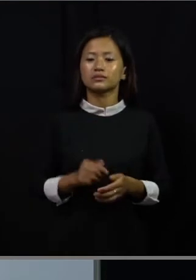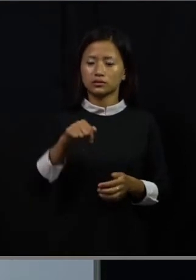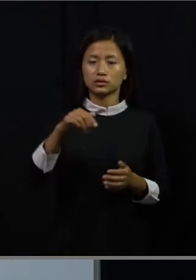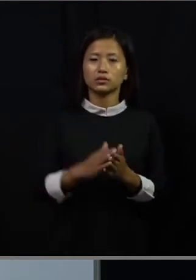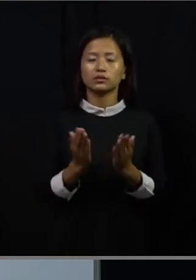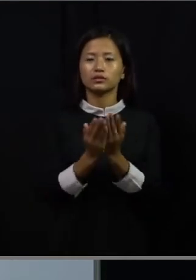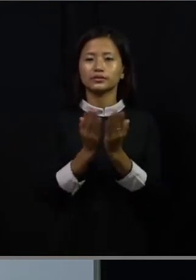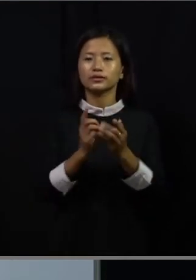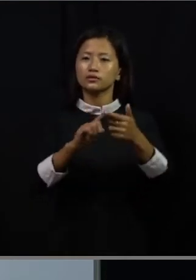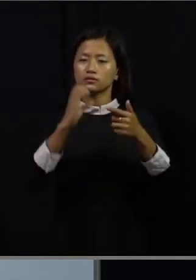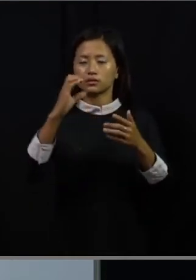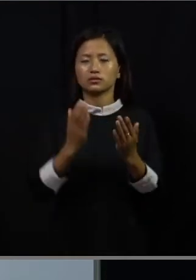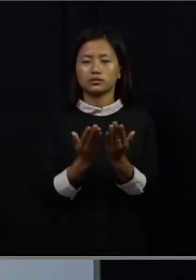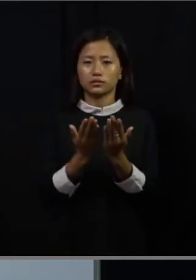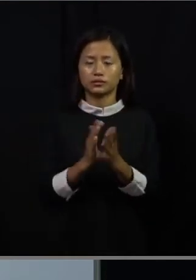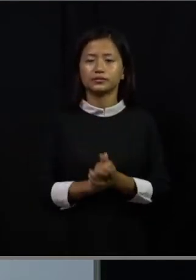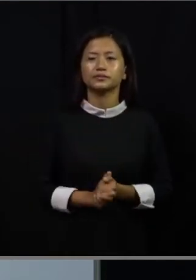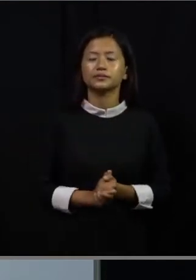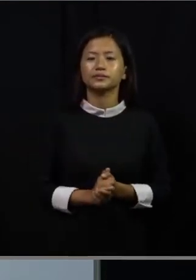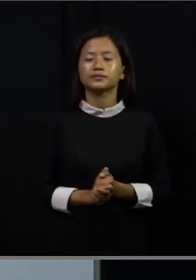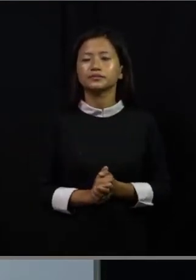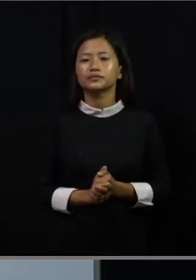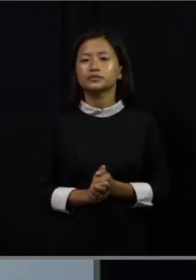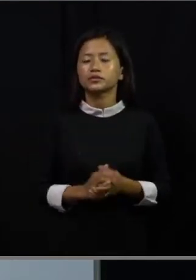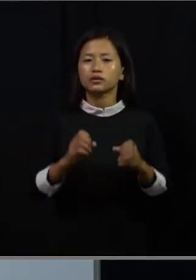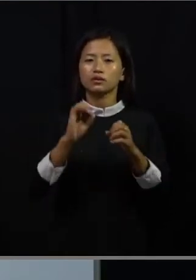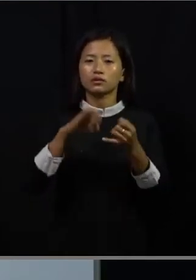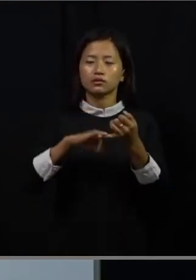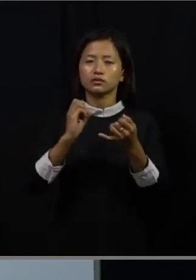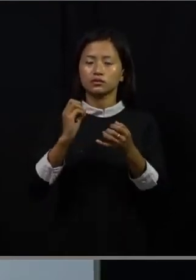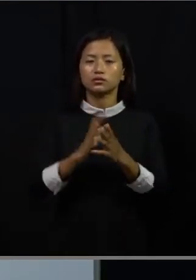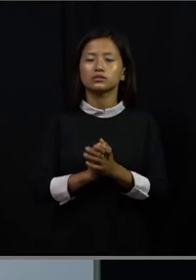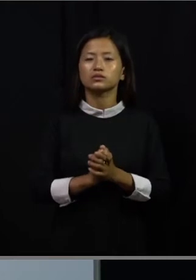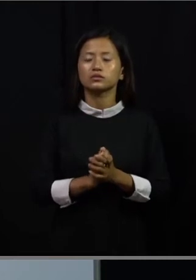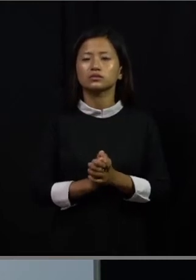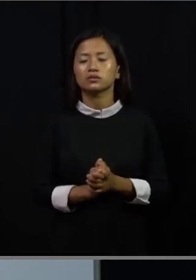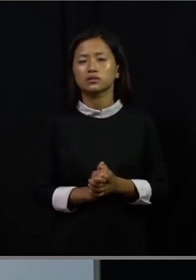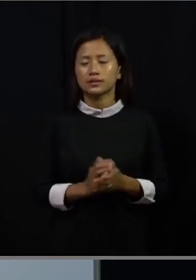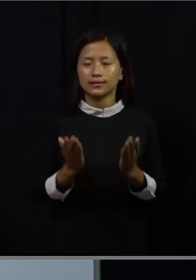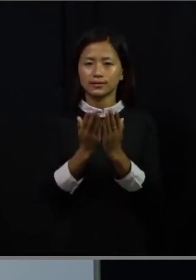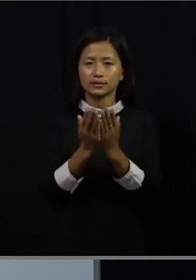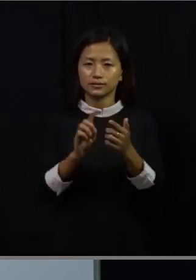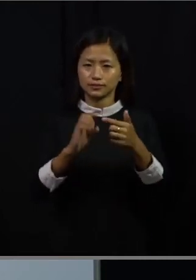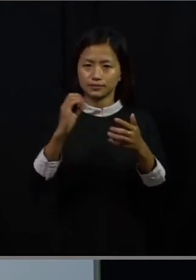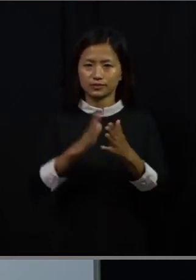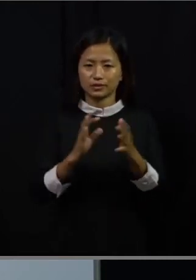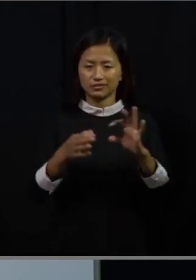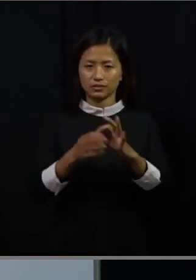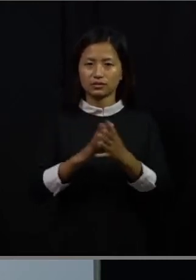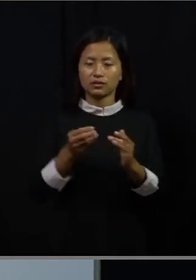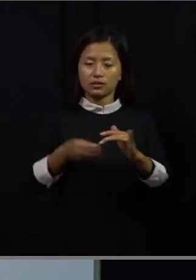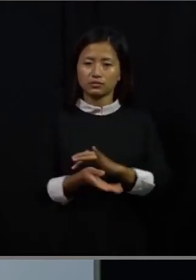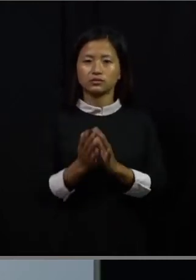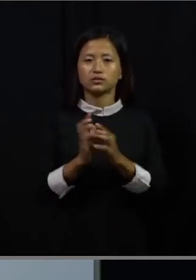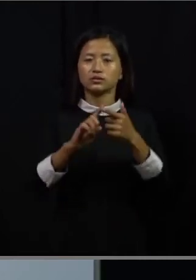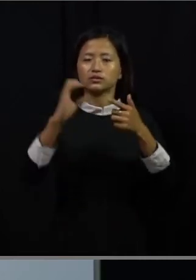what we study in economics. But in sociology, okay, all those things, okay, which we have discussed just now, economic activities, relationships